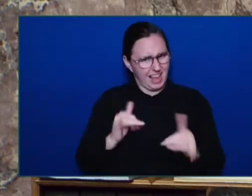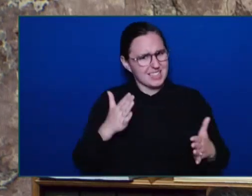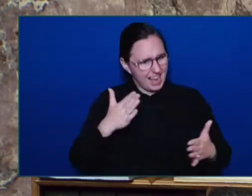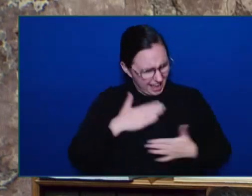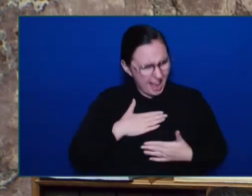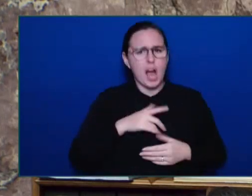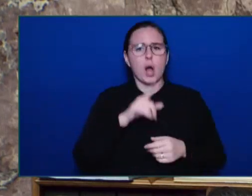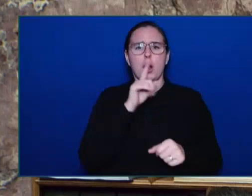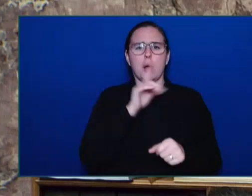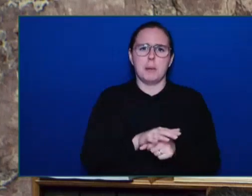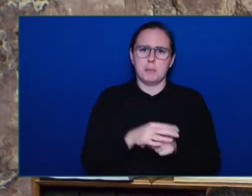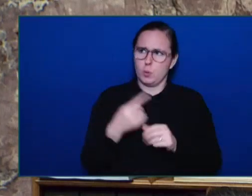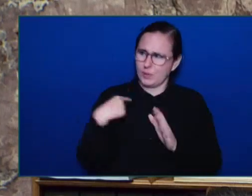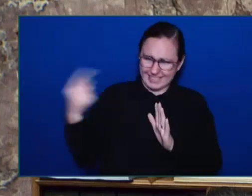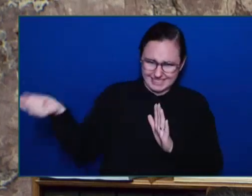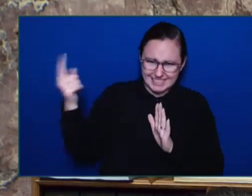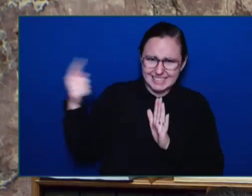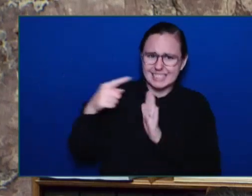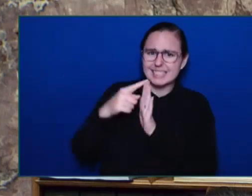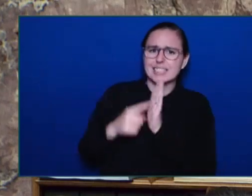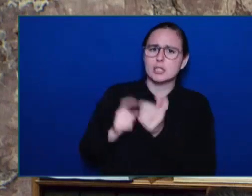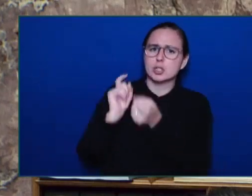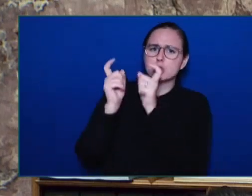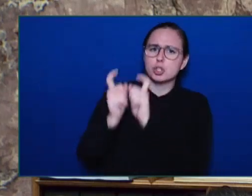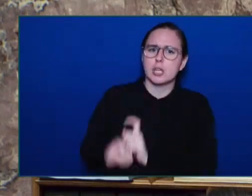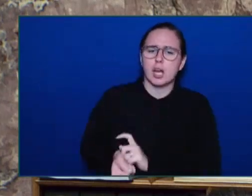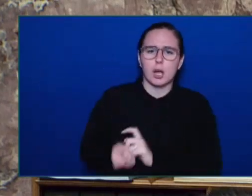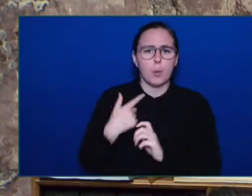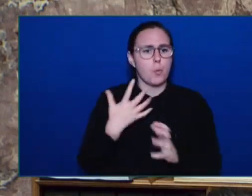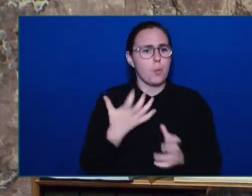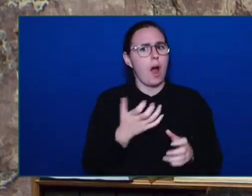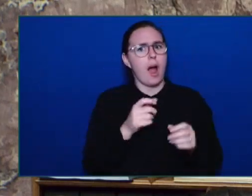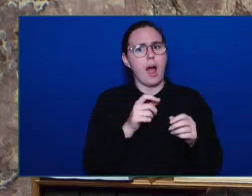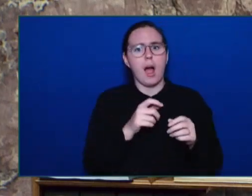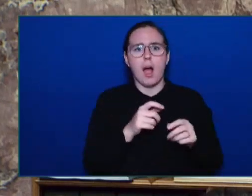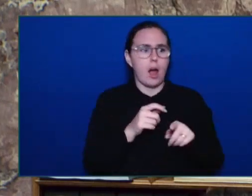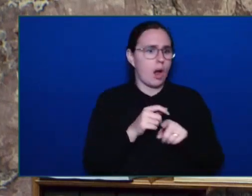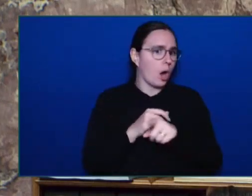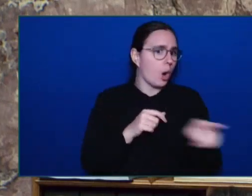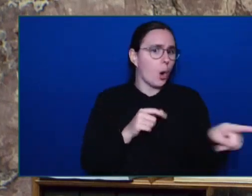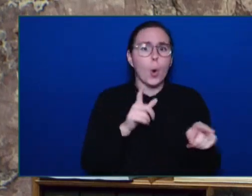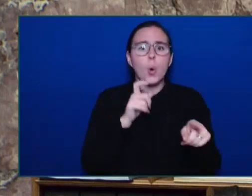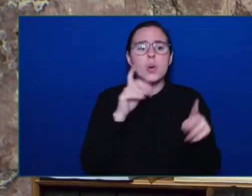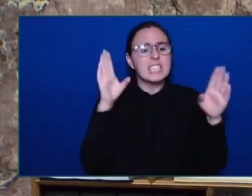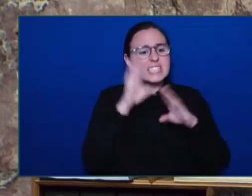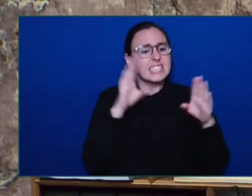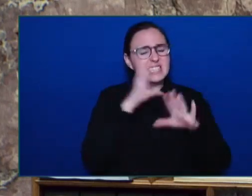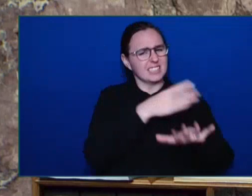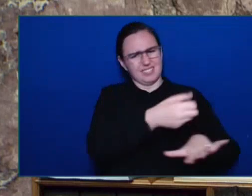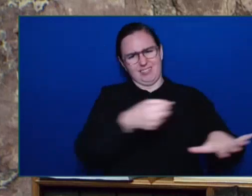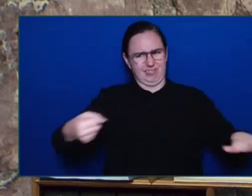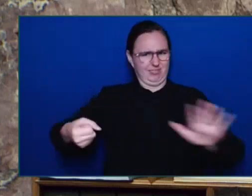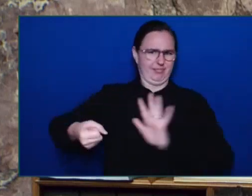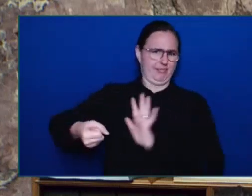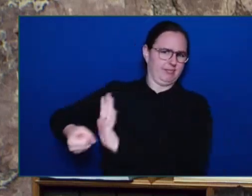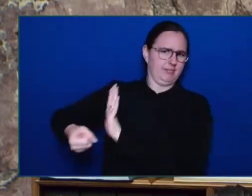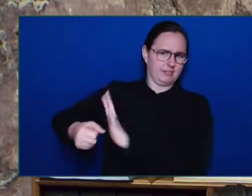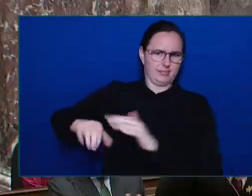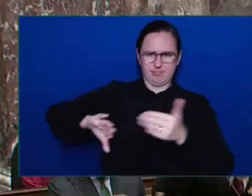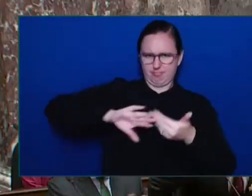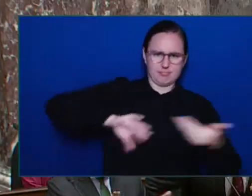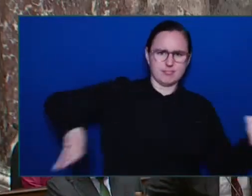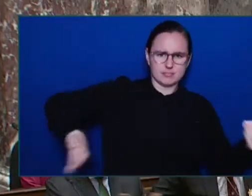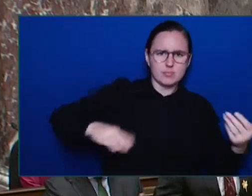criminals off the streets or supporting victims, this government has a record that we will not back down from in terms of trying to keep our communities safe.